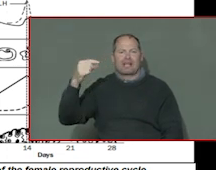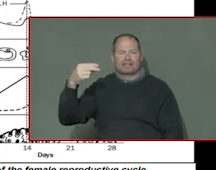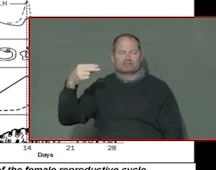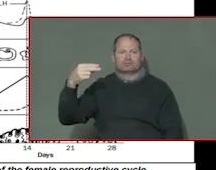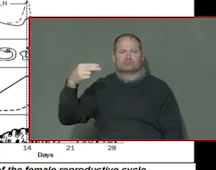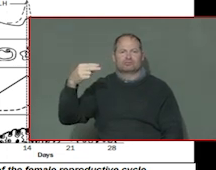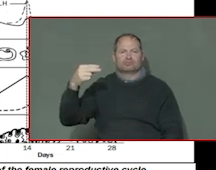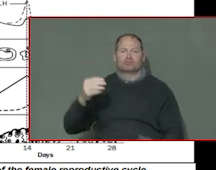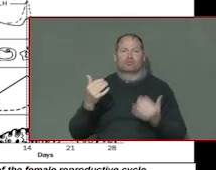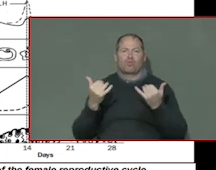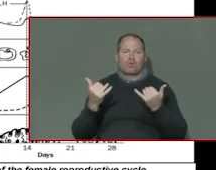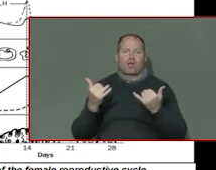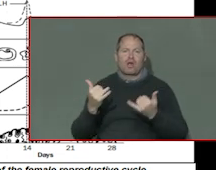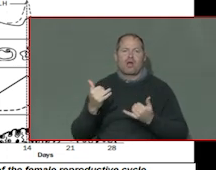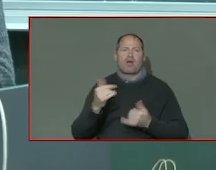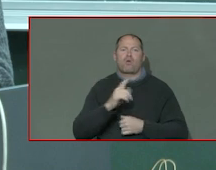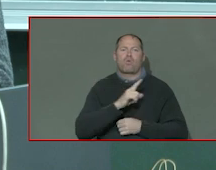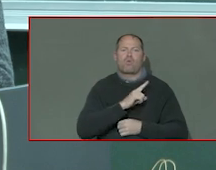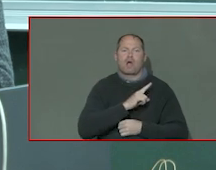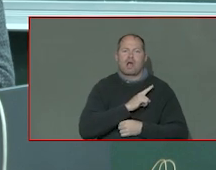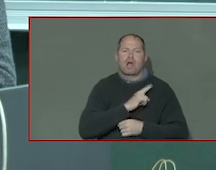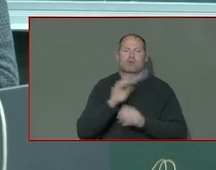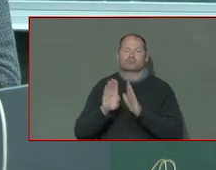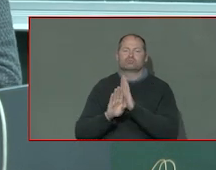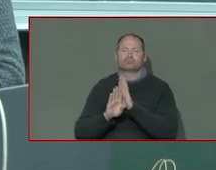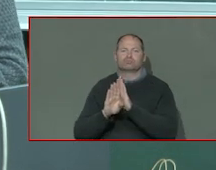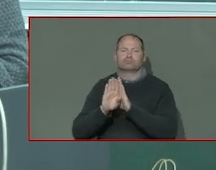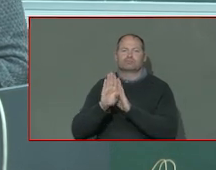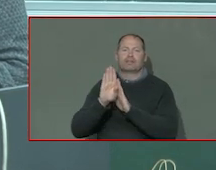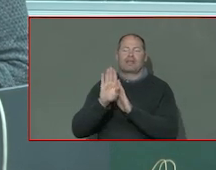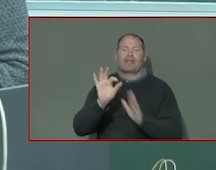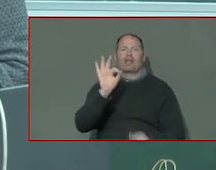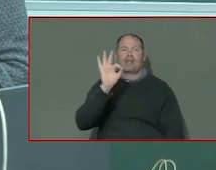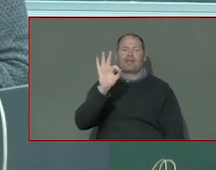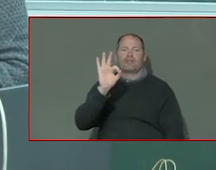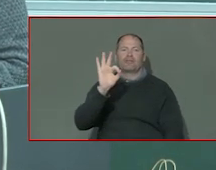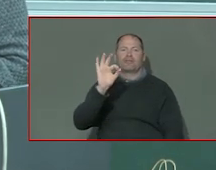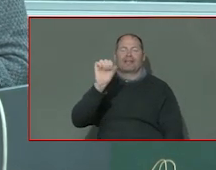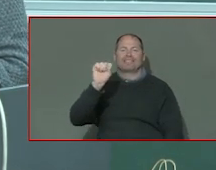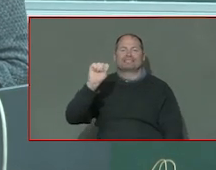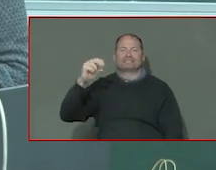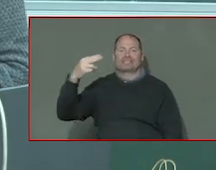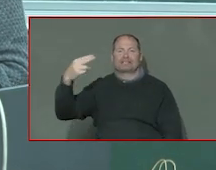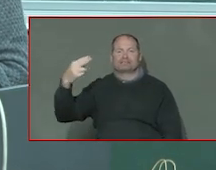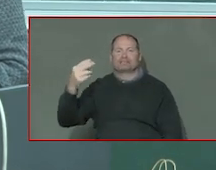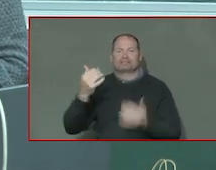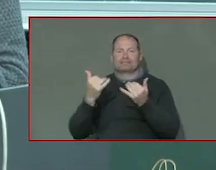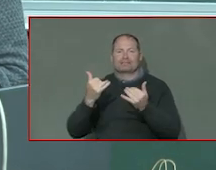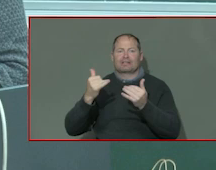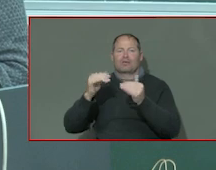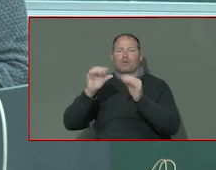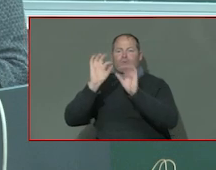the increase of FSH, there will be development of follicles. The development